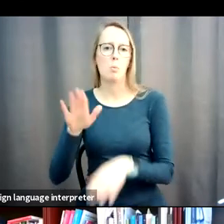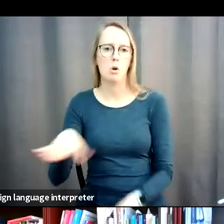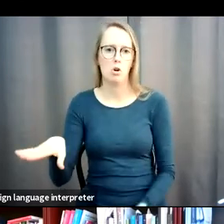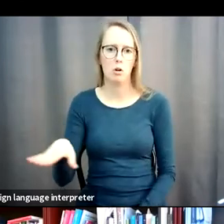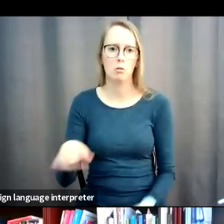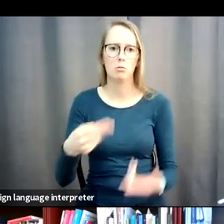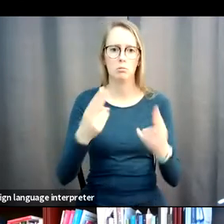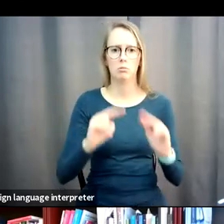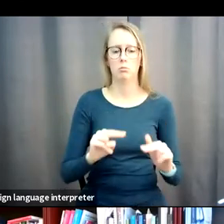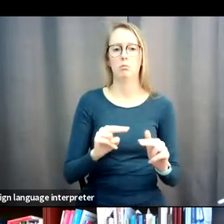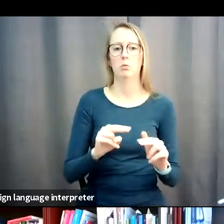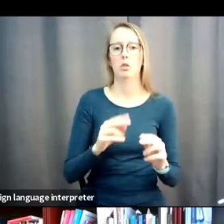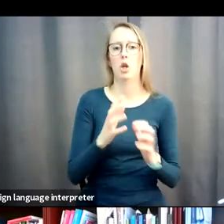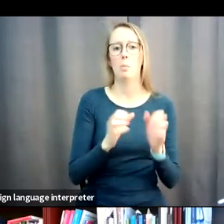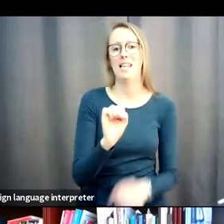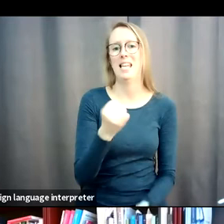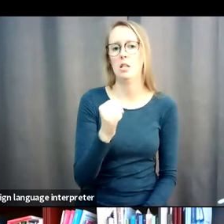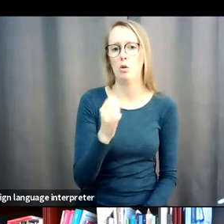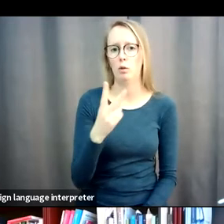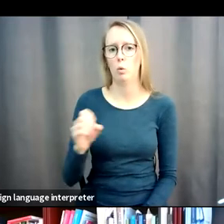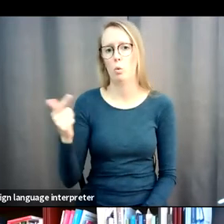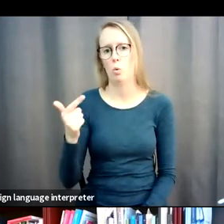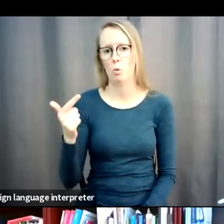also has general comment number 9 of